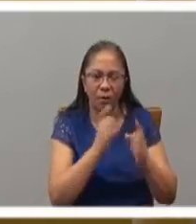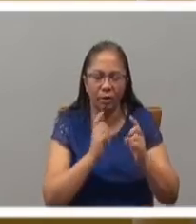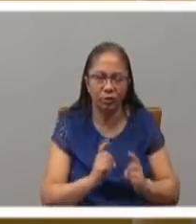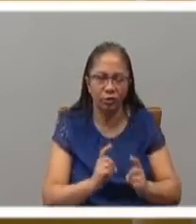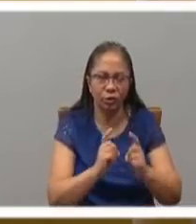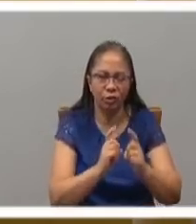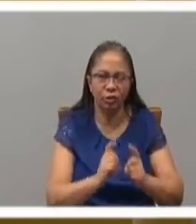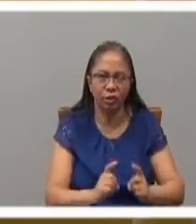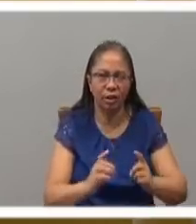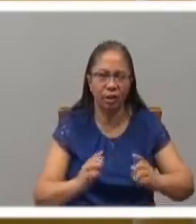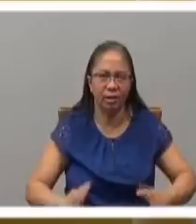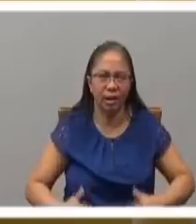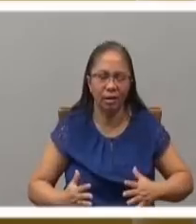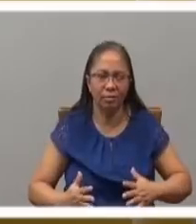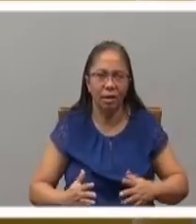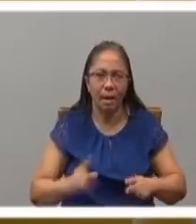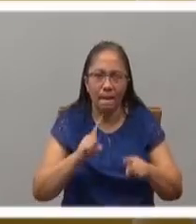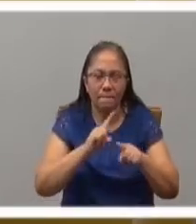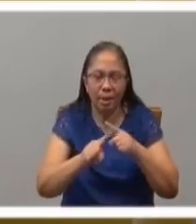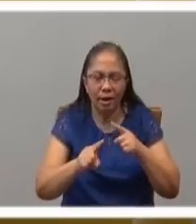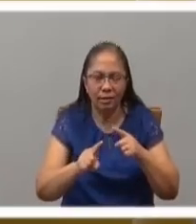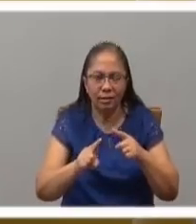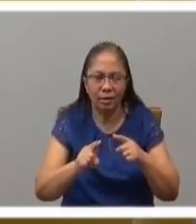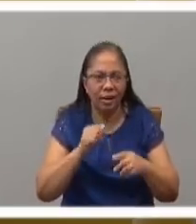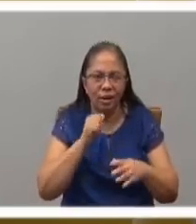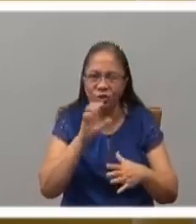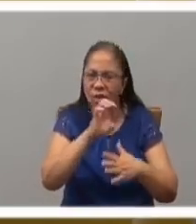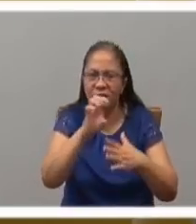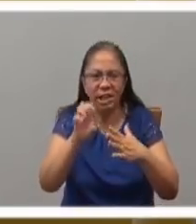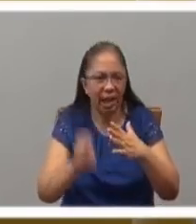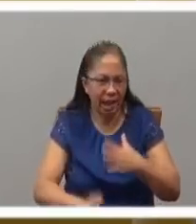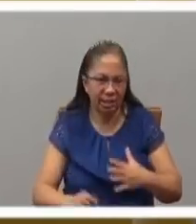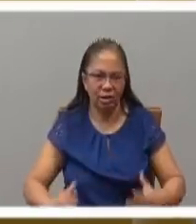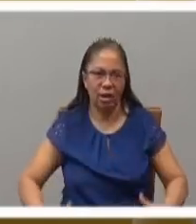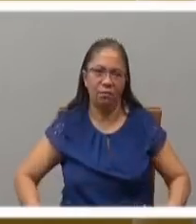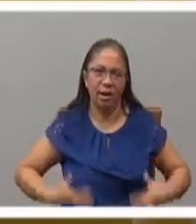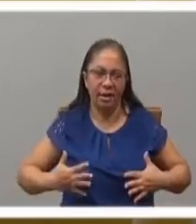darkness and death is not the final chapter of the book of life.